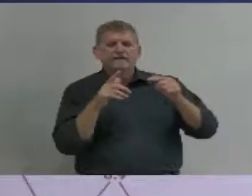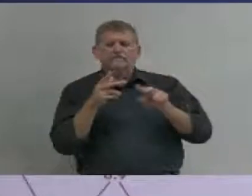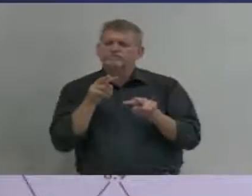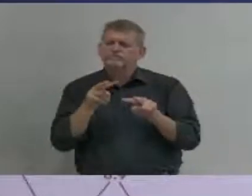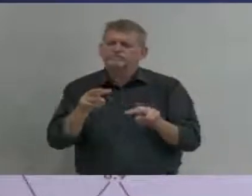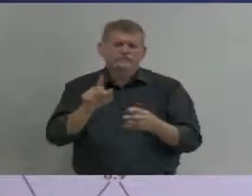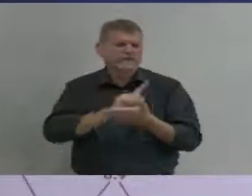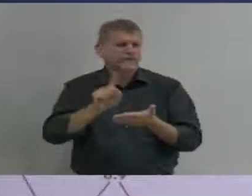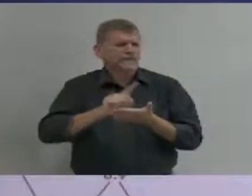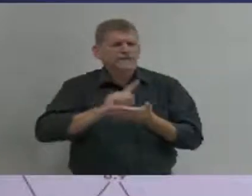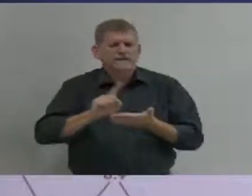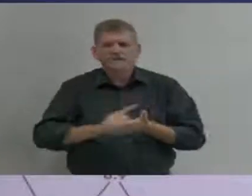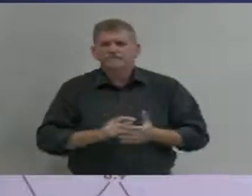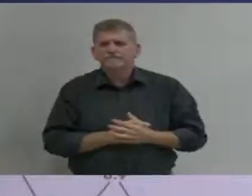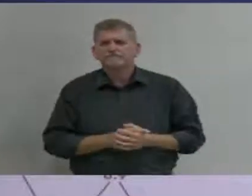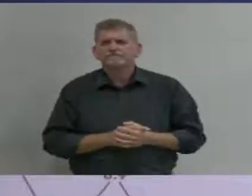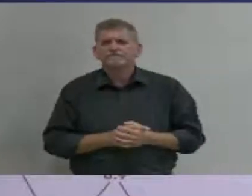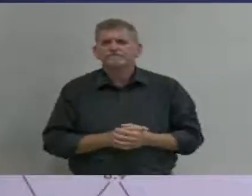and beyond.